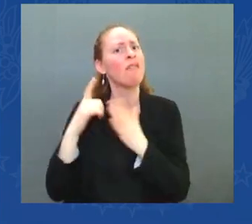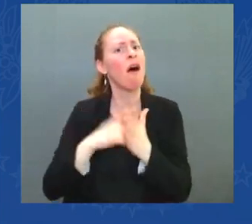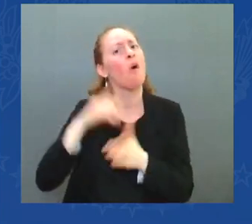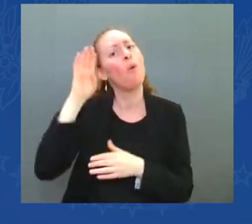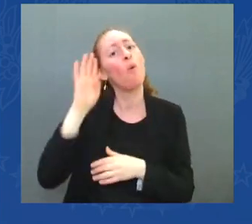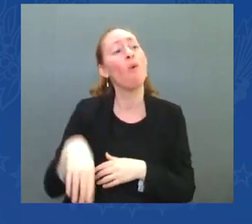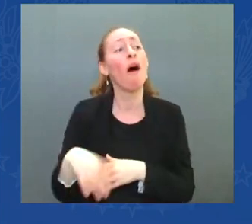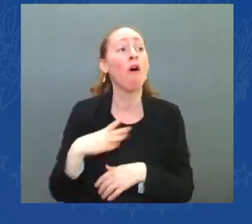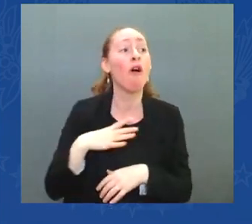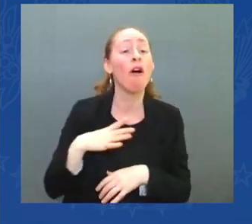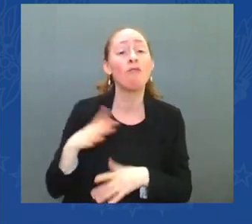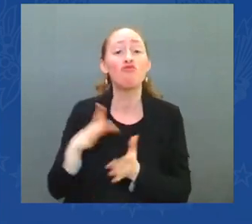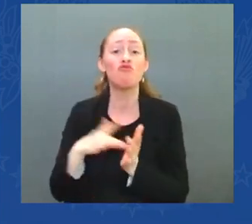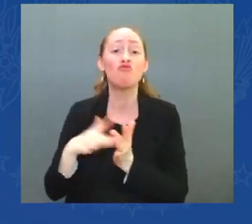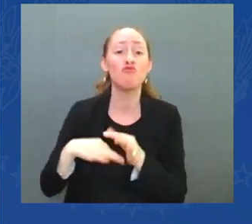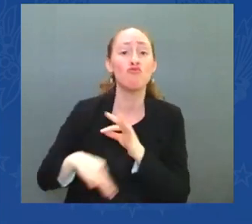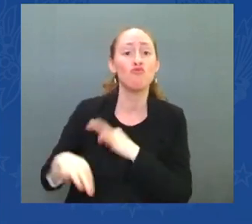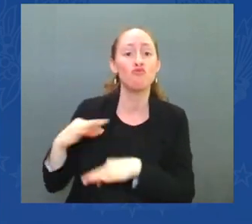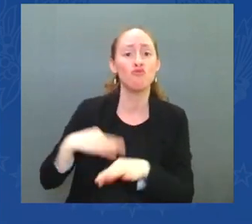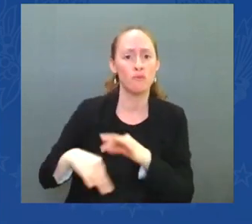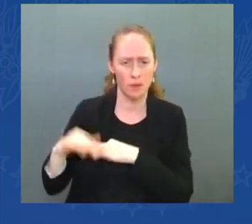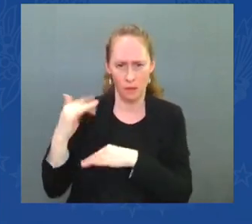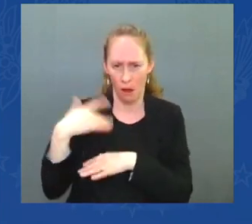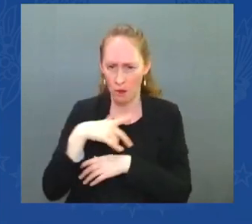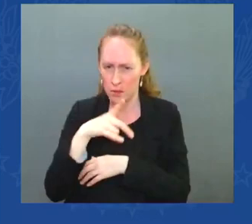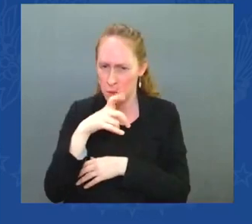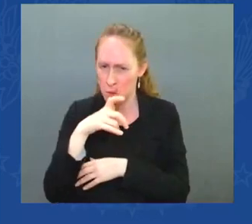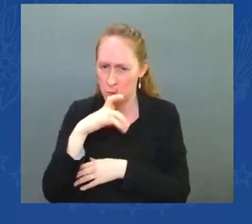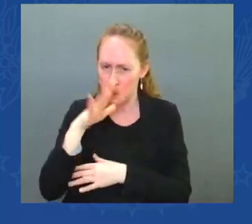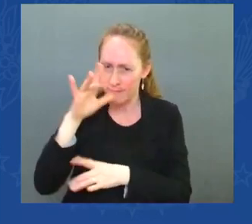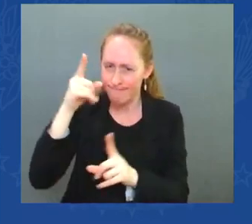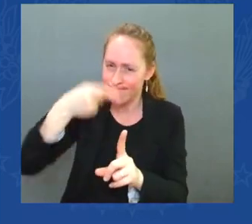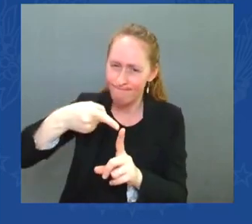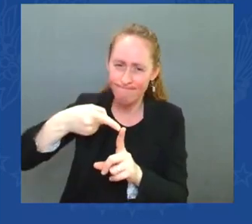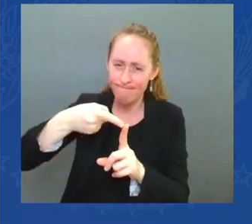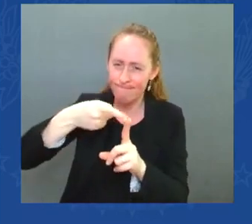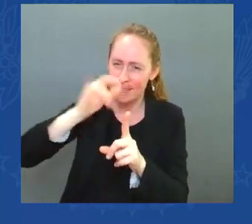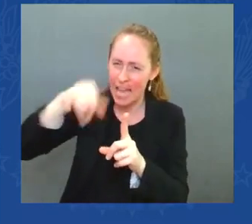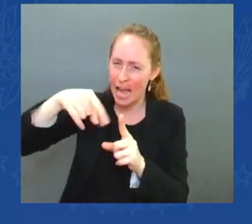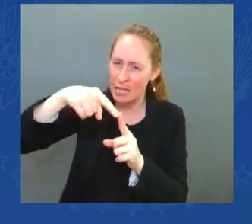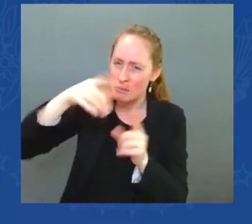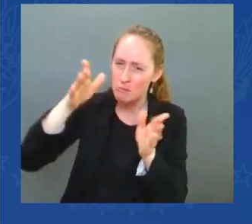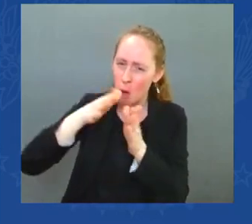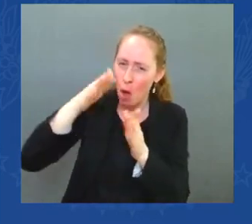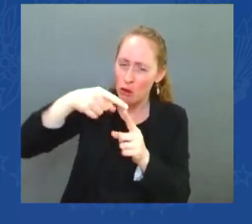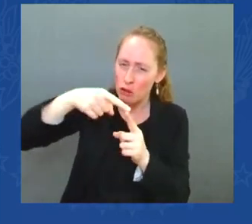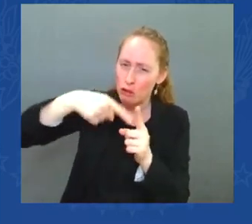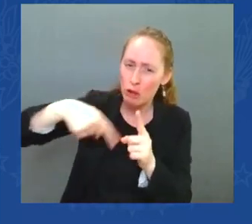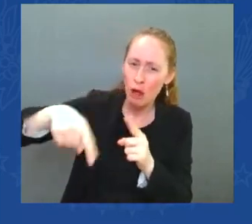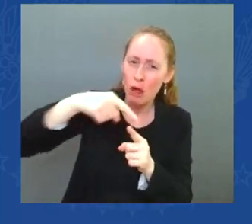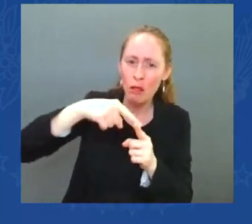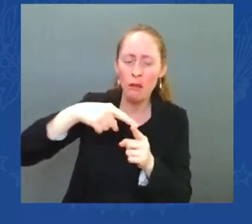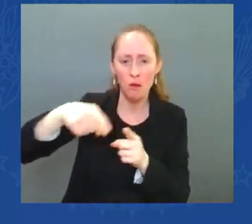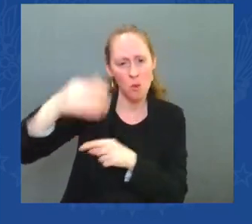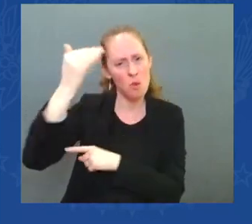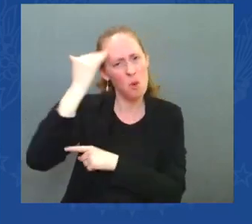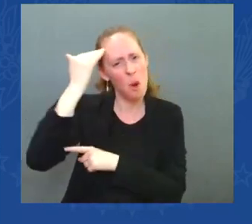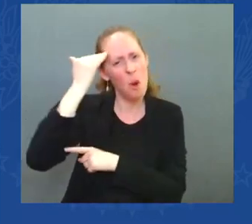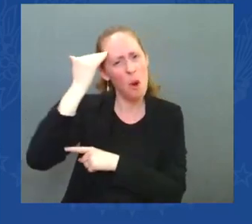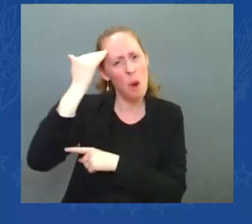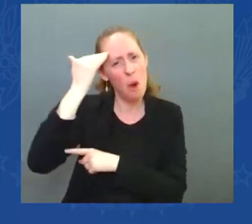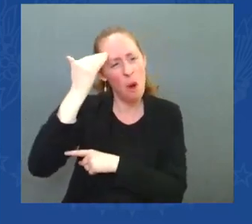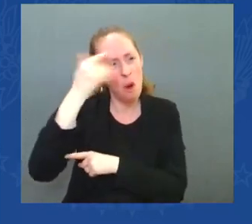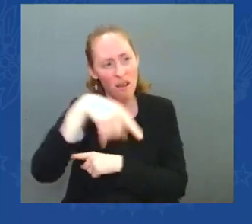gun dealers and the violent criminals they knowingly arm. Second, we're disrupting illegal